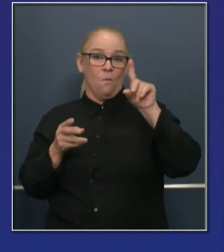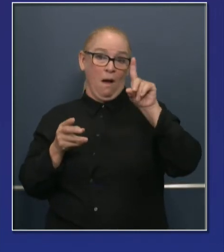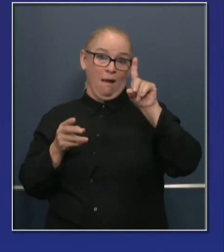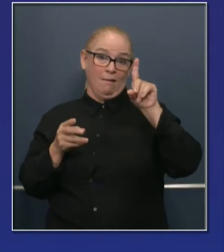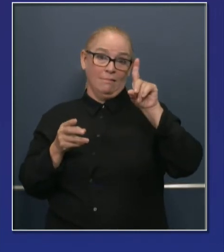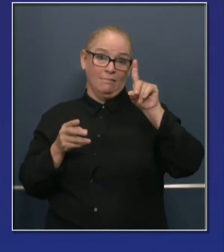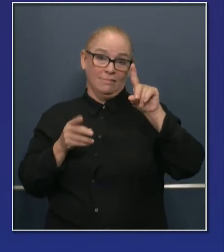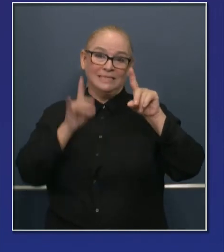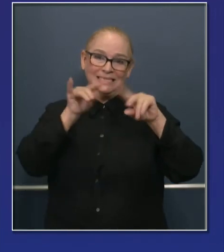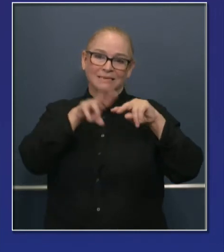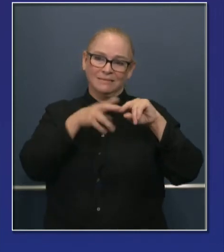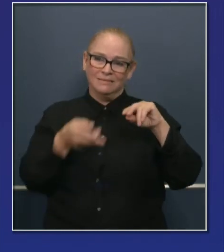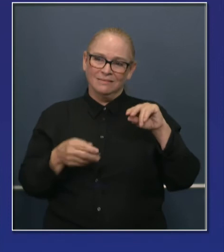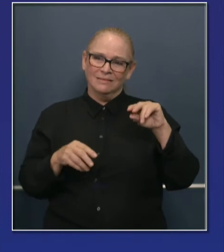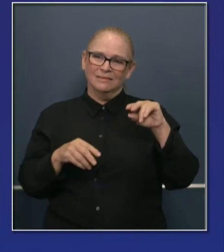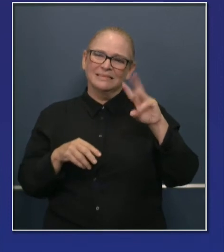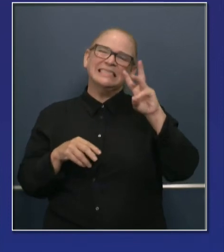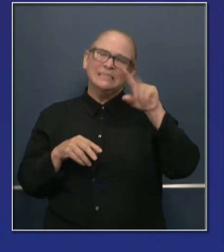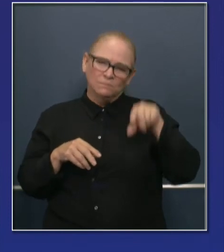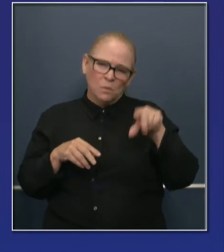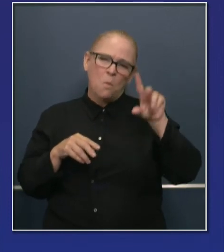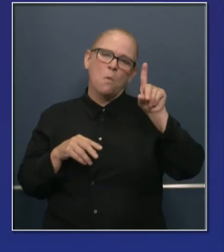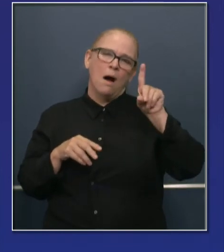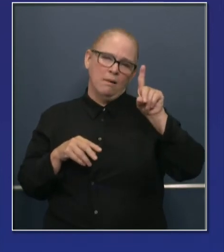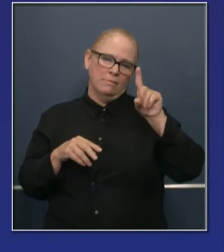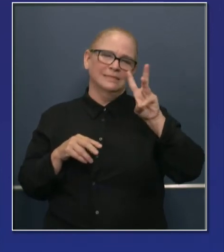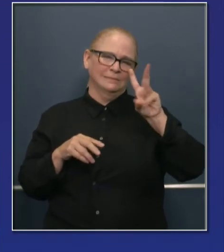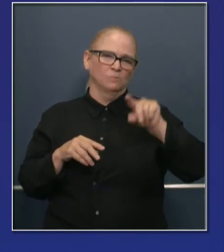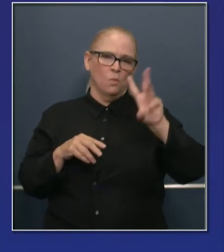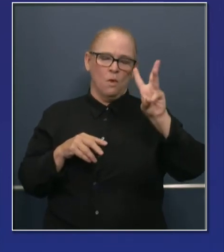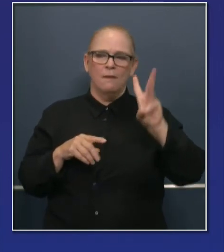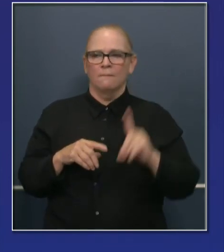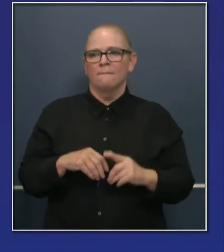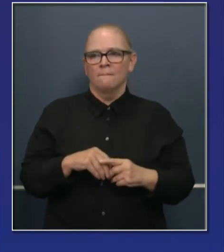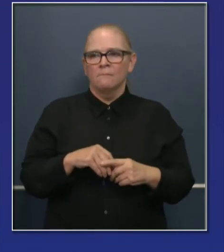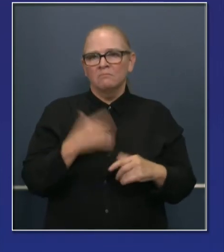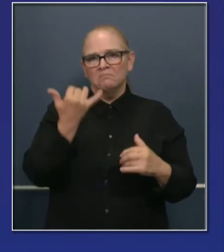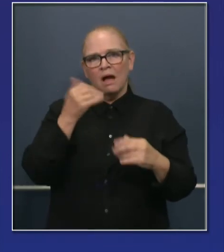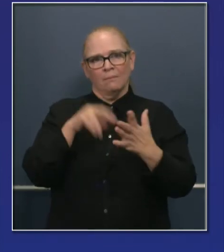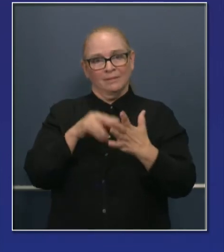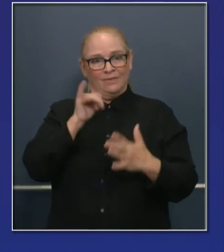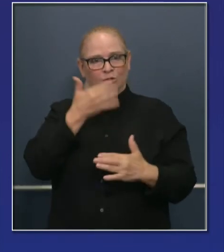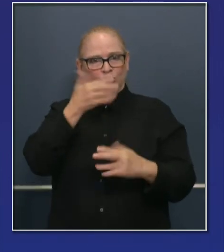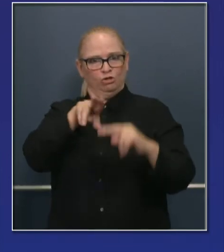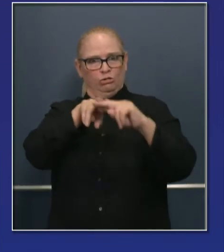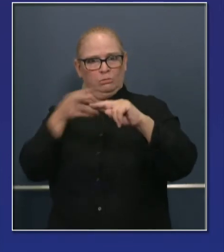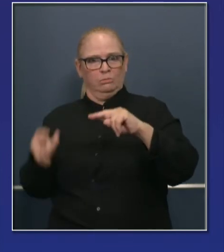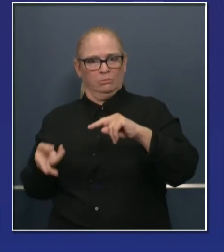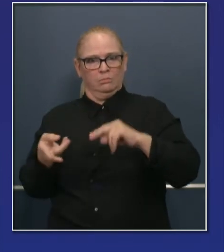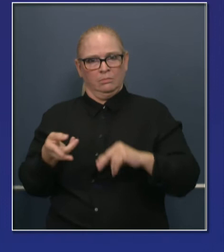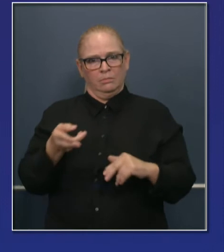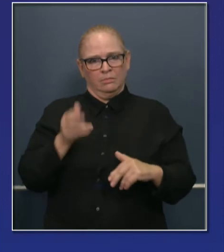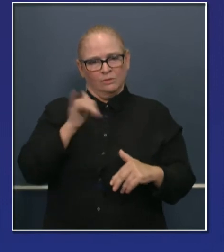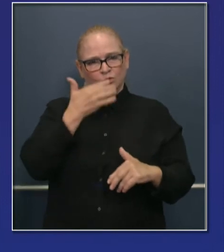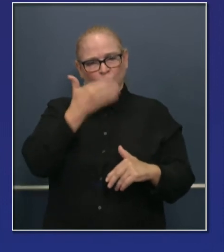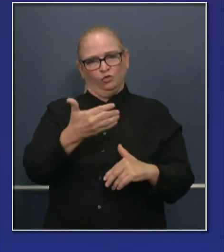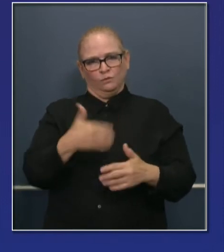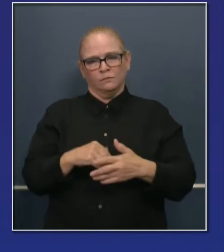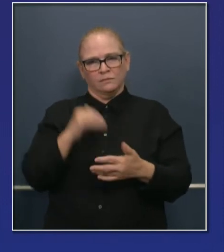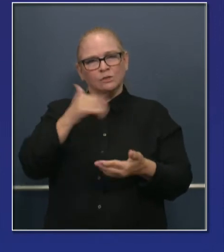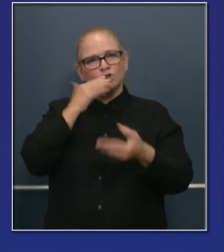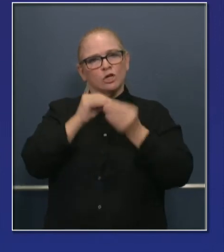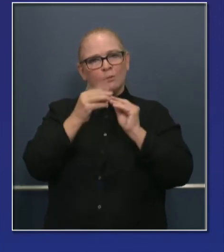So 14-day positivity rate reflected in the slide, 7%. The 7-day positivity rate now down